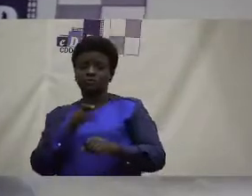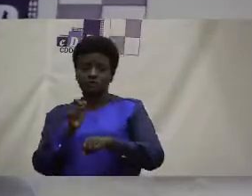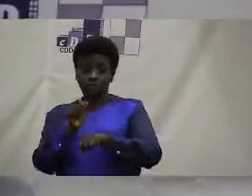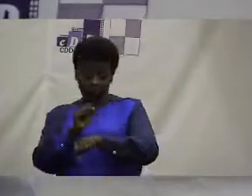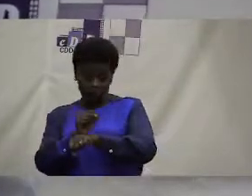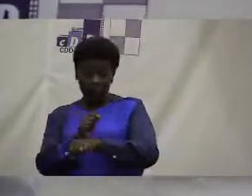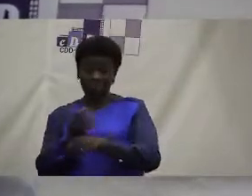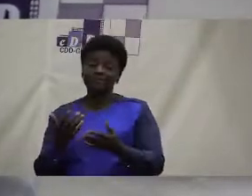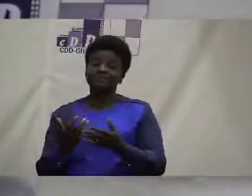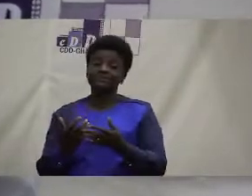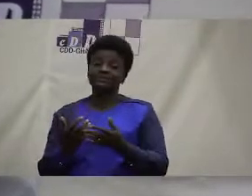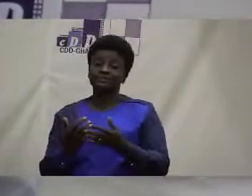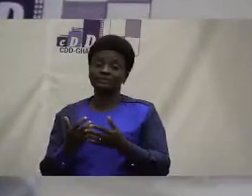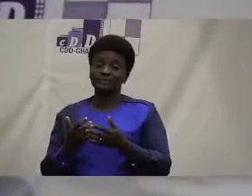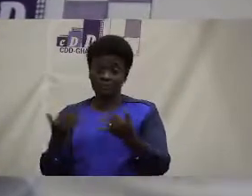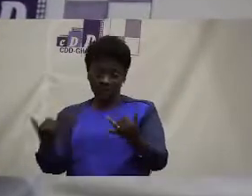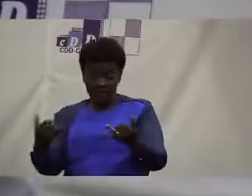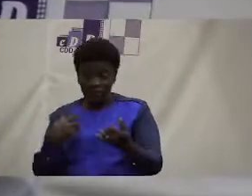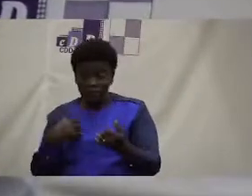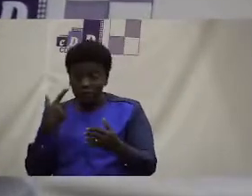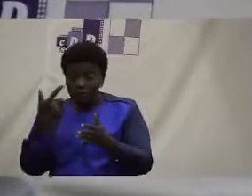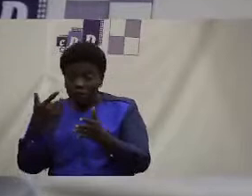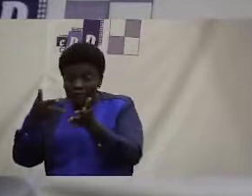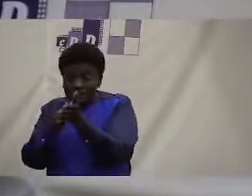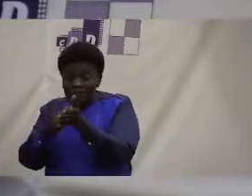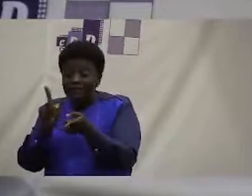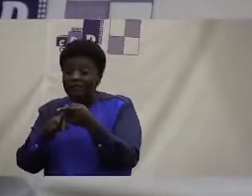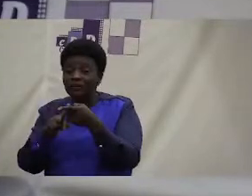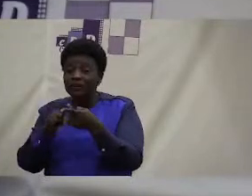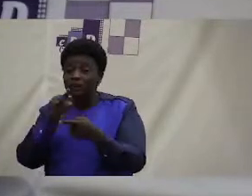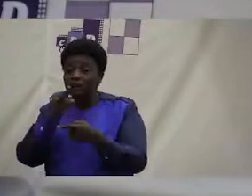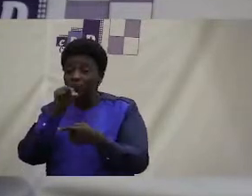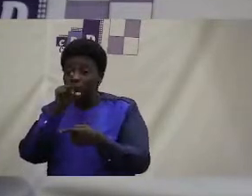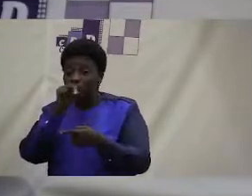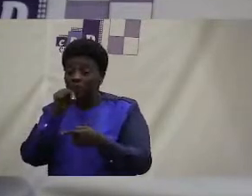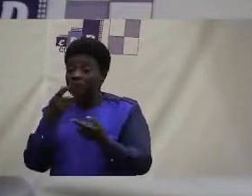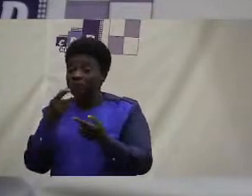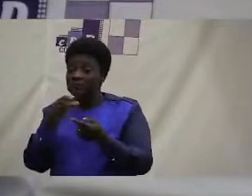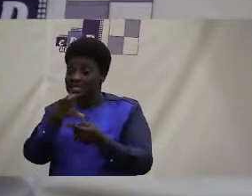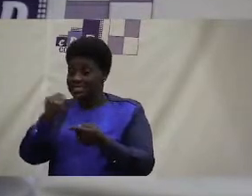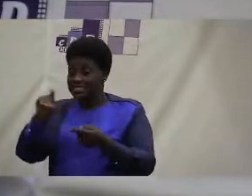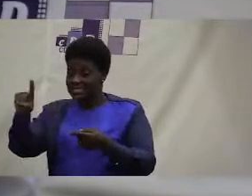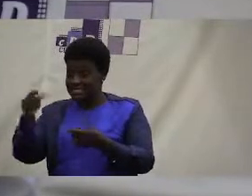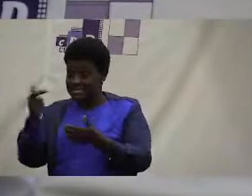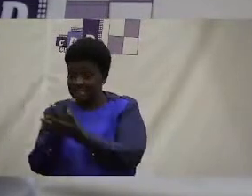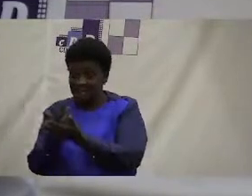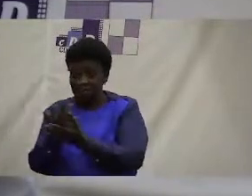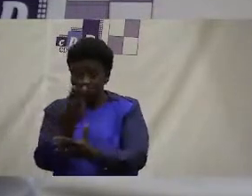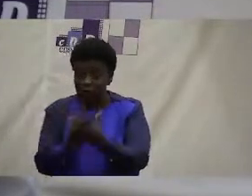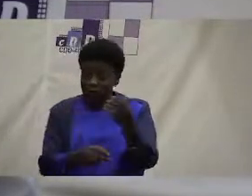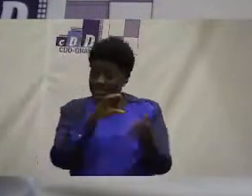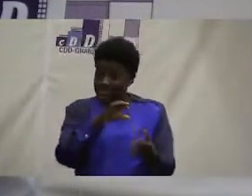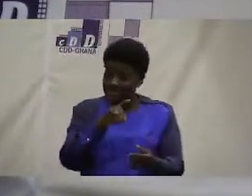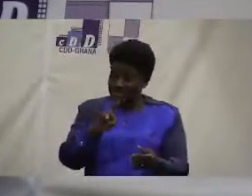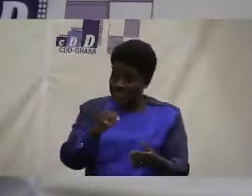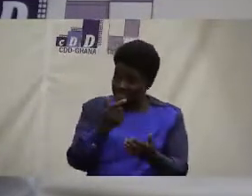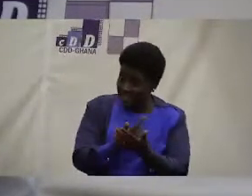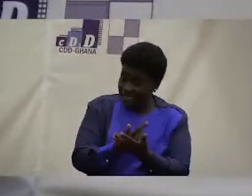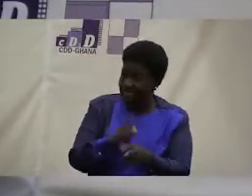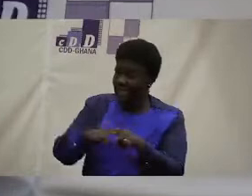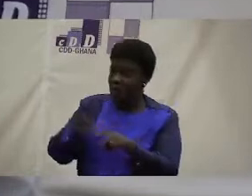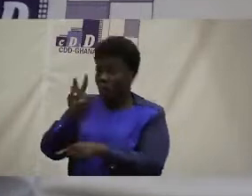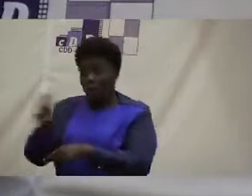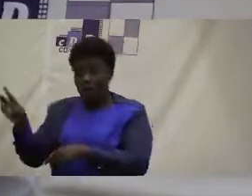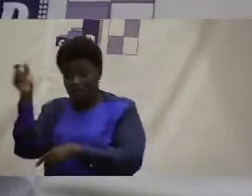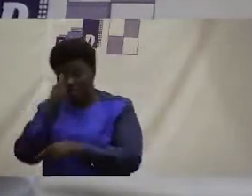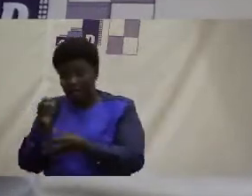the verification for Twitter for CDD Ghana, I did both CDD Ghana and CDD West